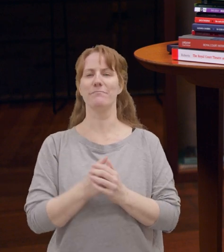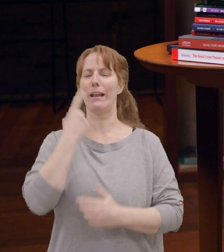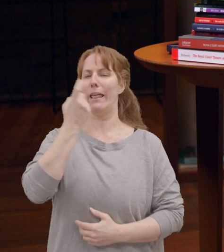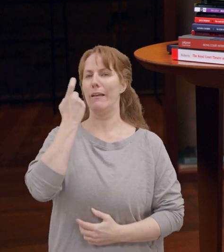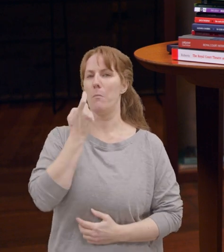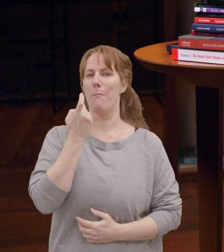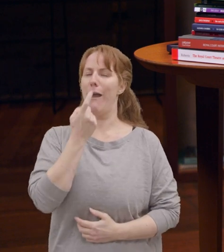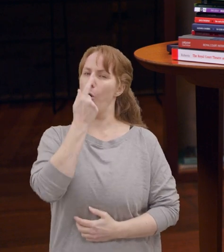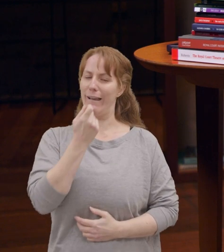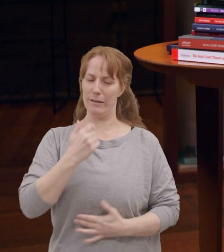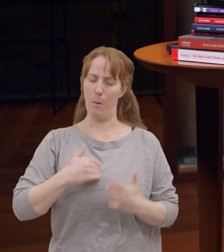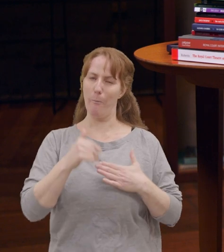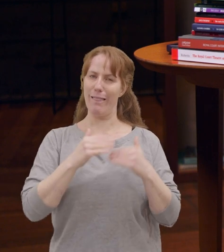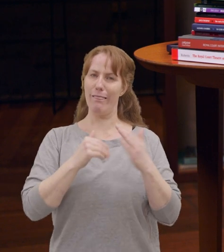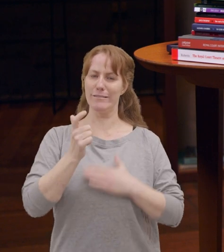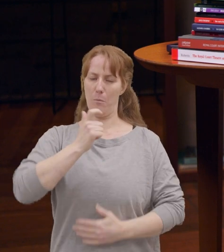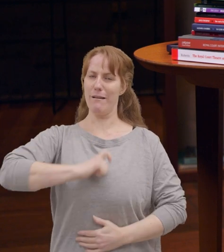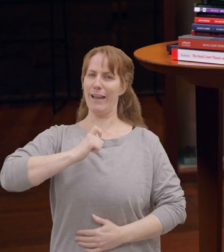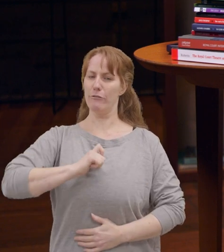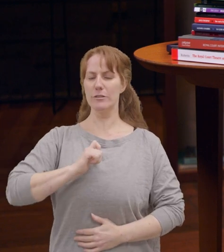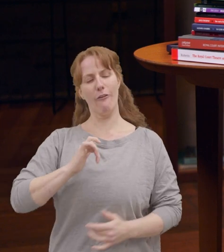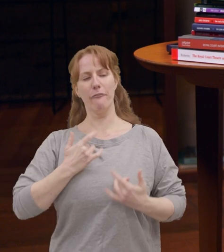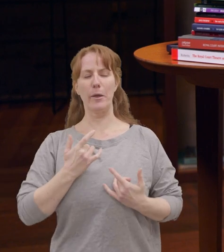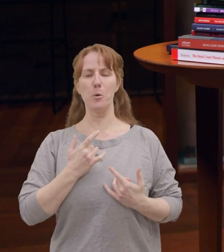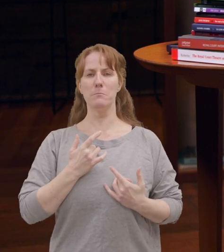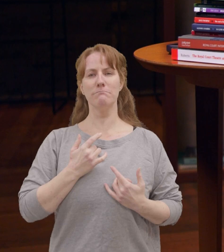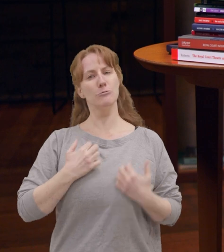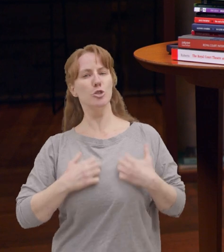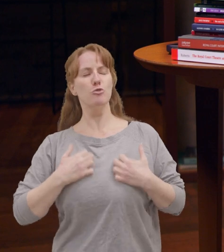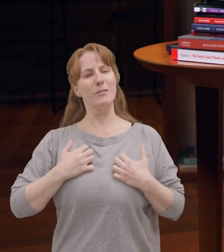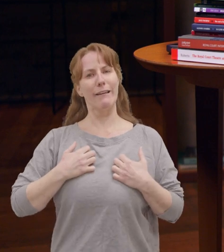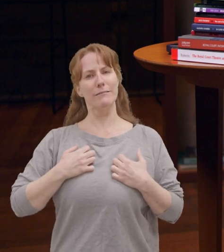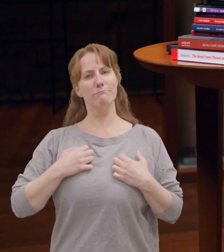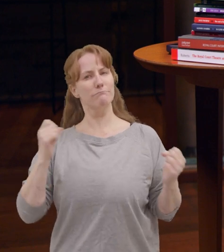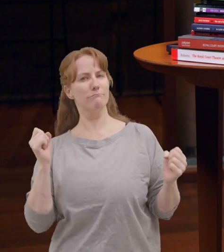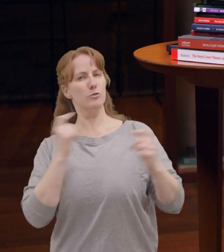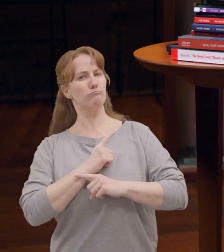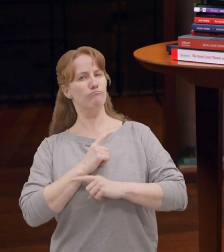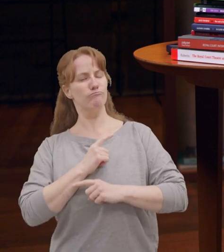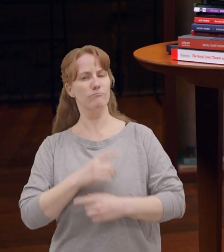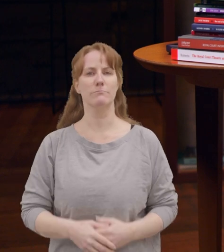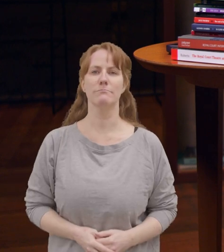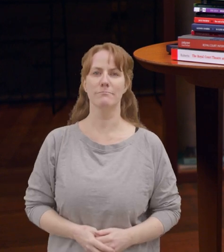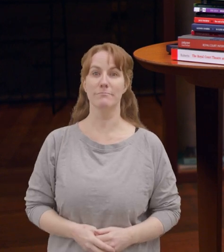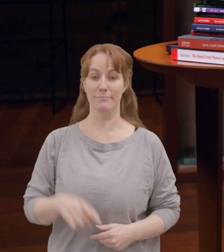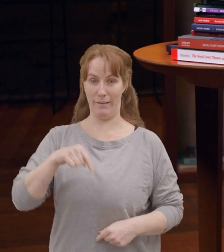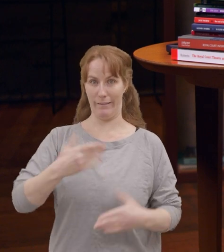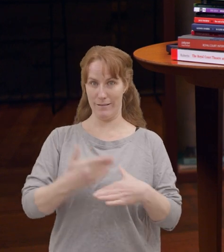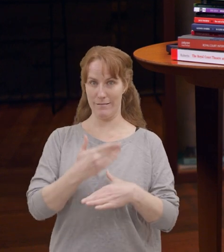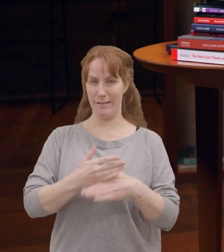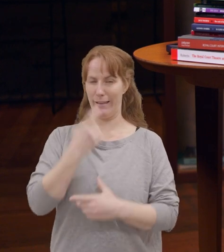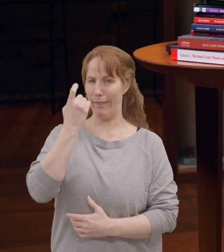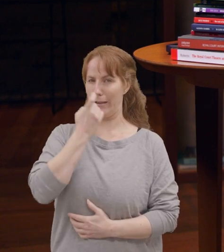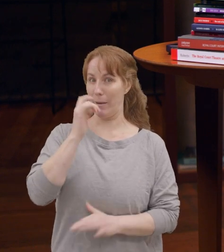about these things can really help us build our character into someone that might feel a bit more unexpected or interesting. So, in